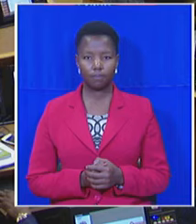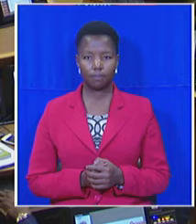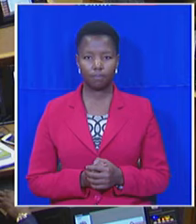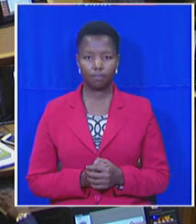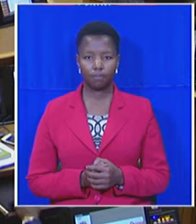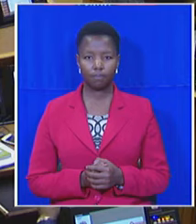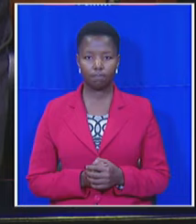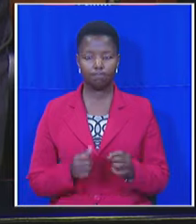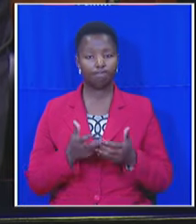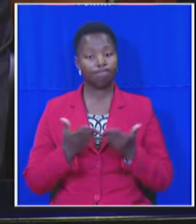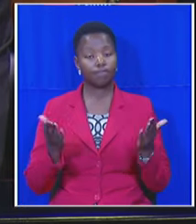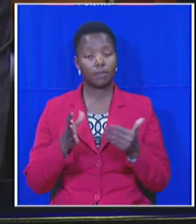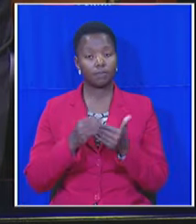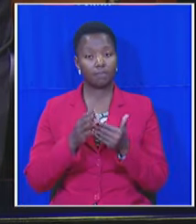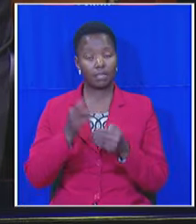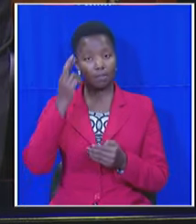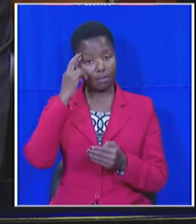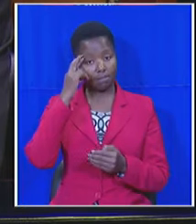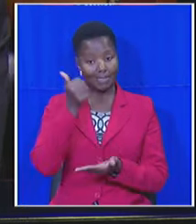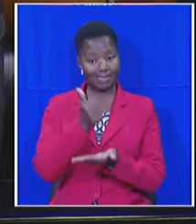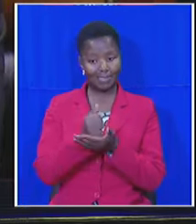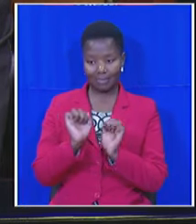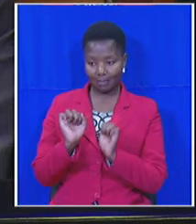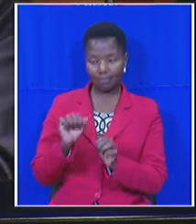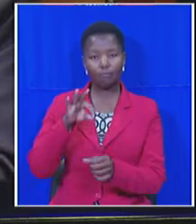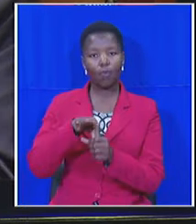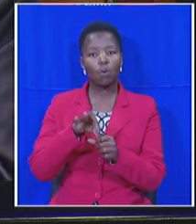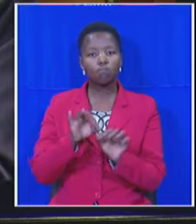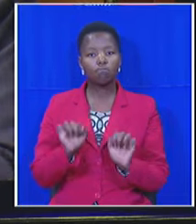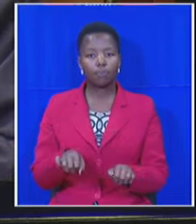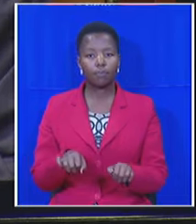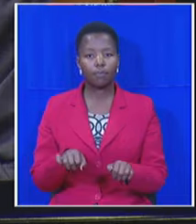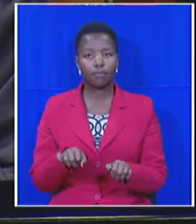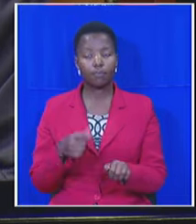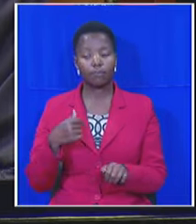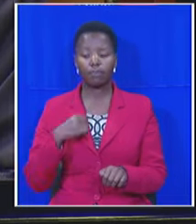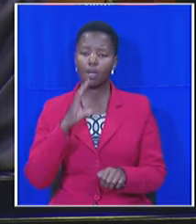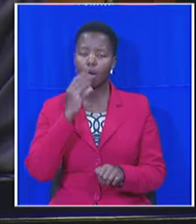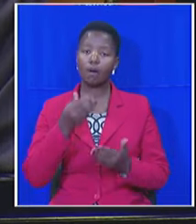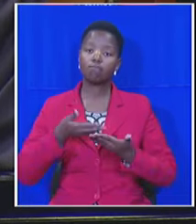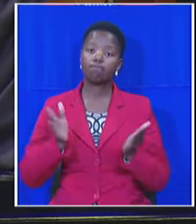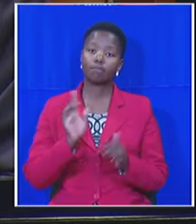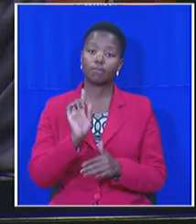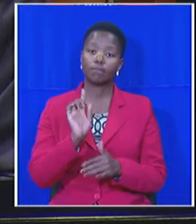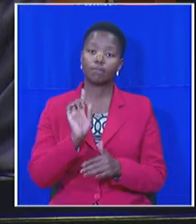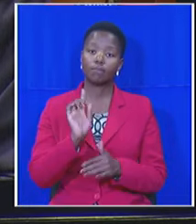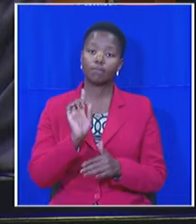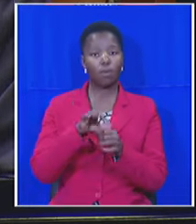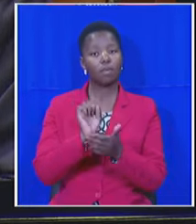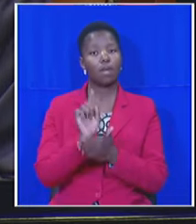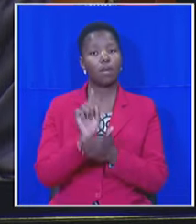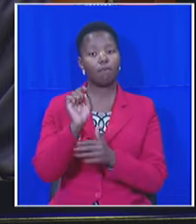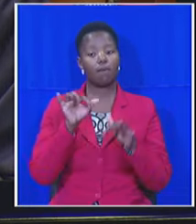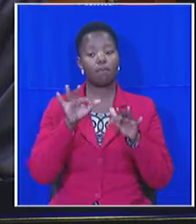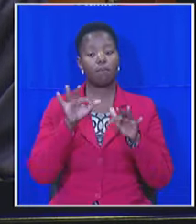I would like to remind members that they may only vote from the allocated seats. The question before the House is that vote number 11, Public Works,